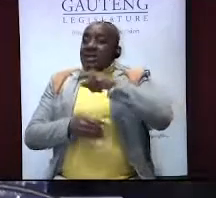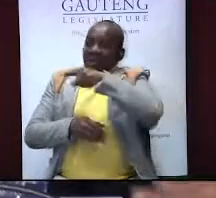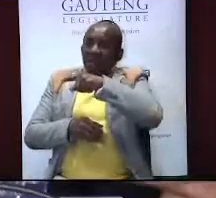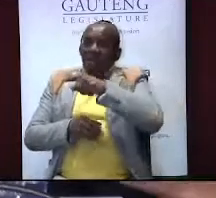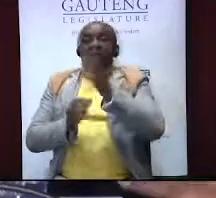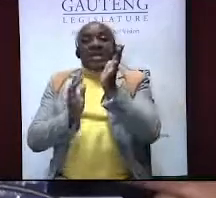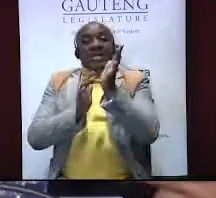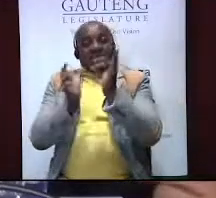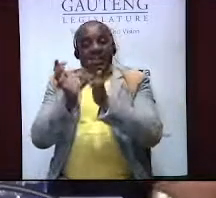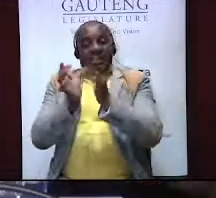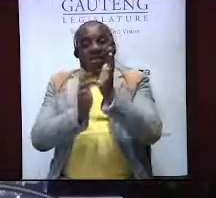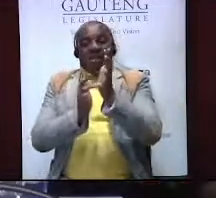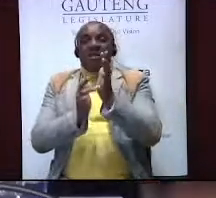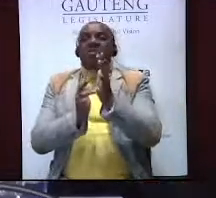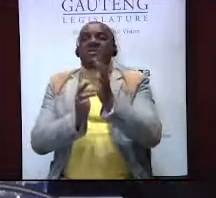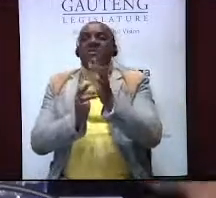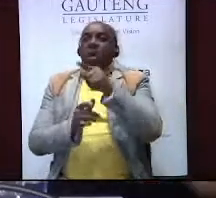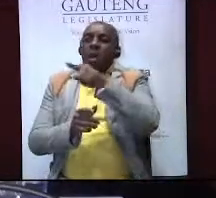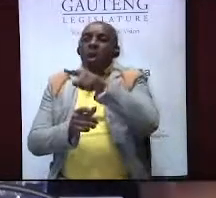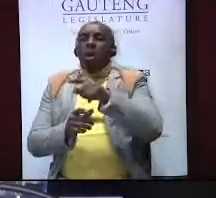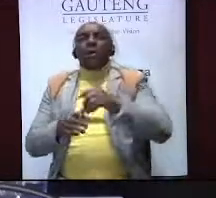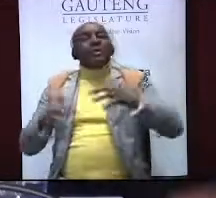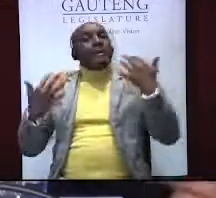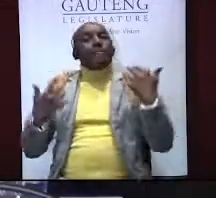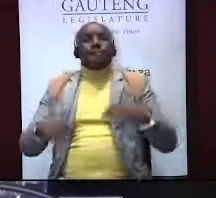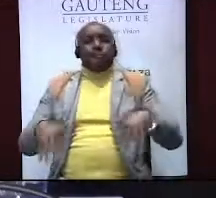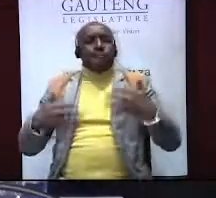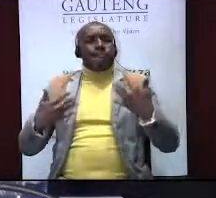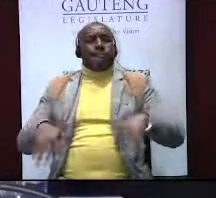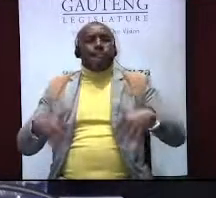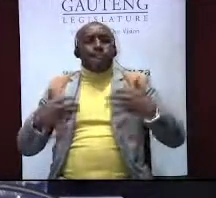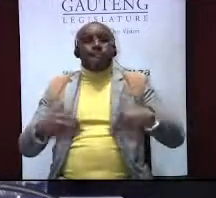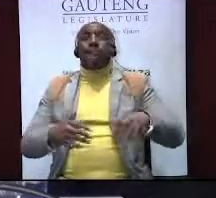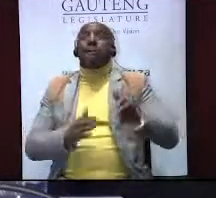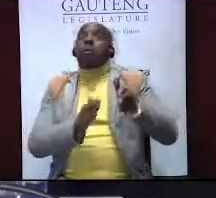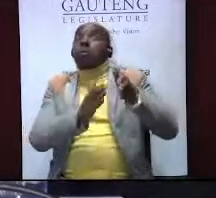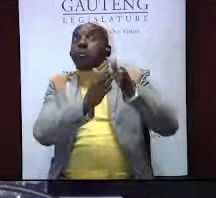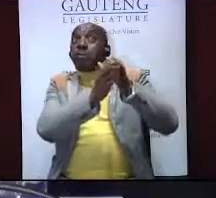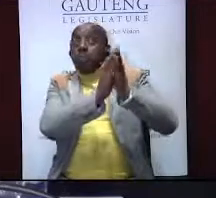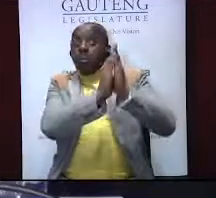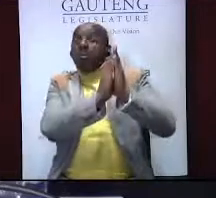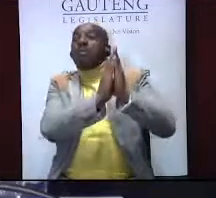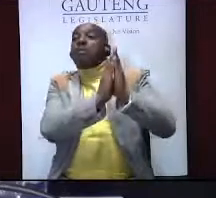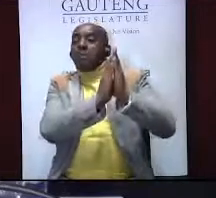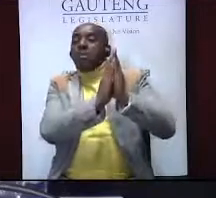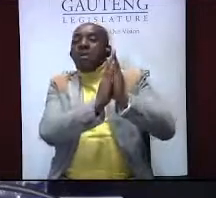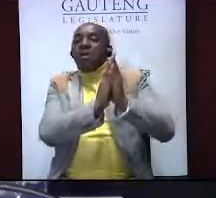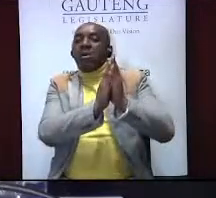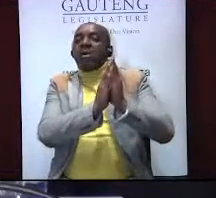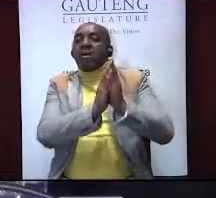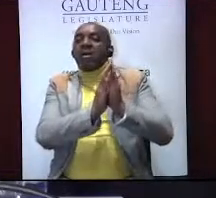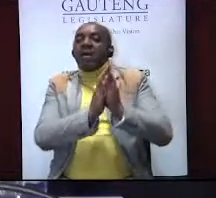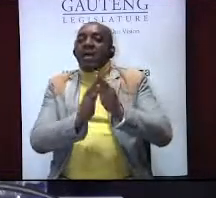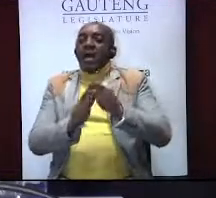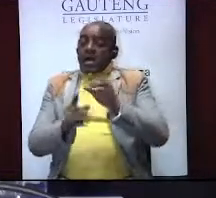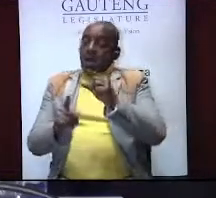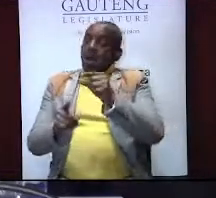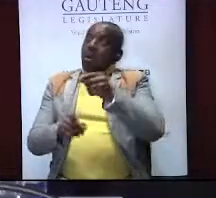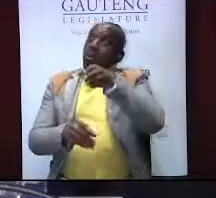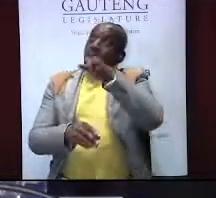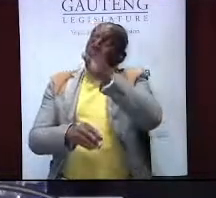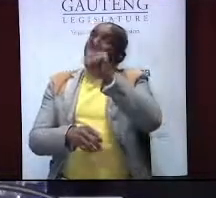Rapha, the greatest physician amongst them all. So in other words, he does what?